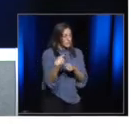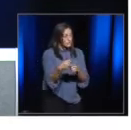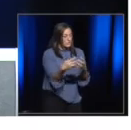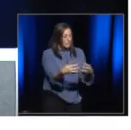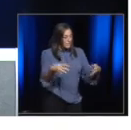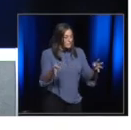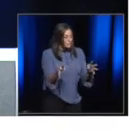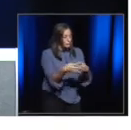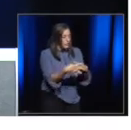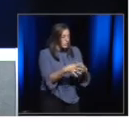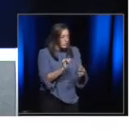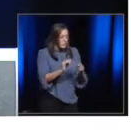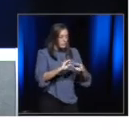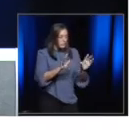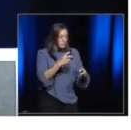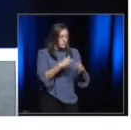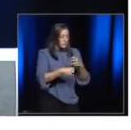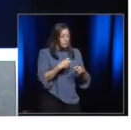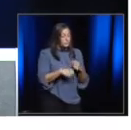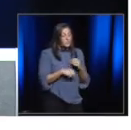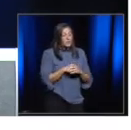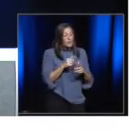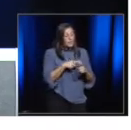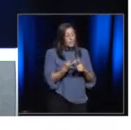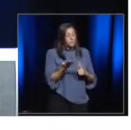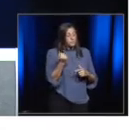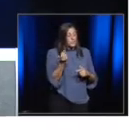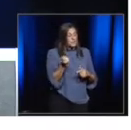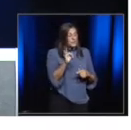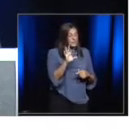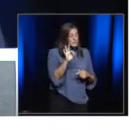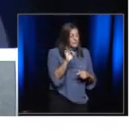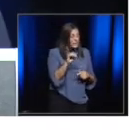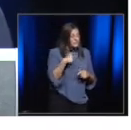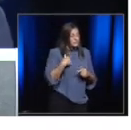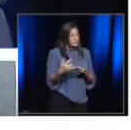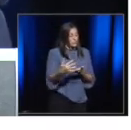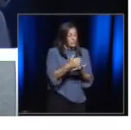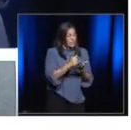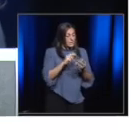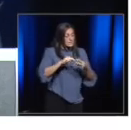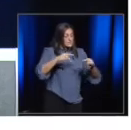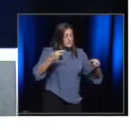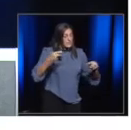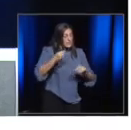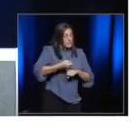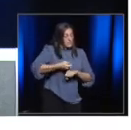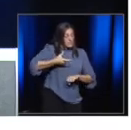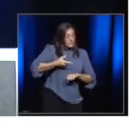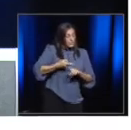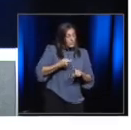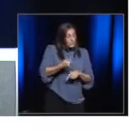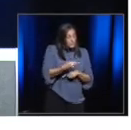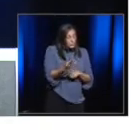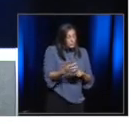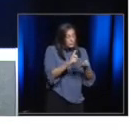With the success in the 1990s, extracting DNA from the few historical samples that we